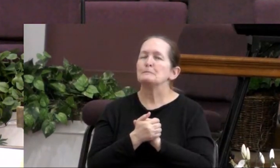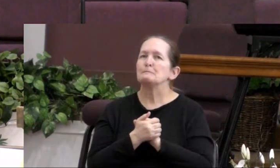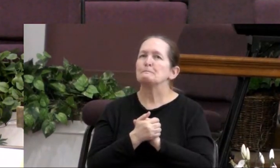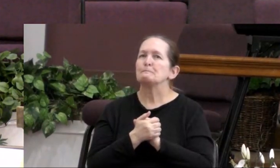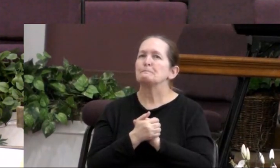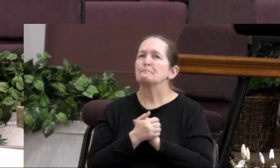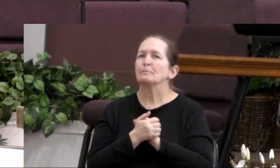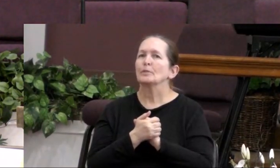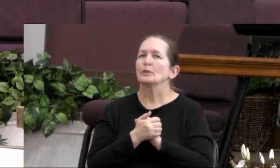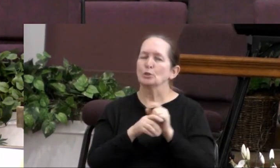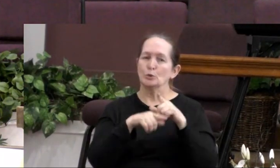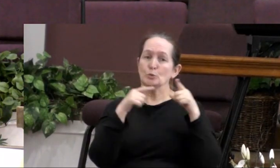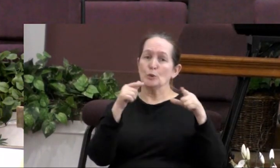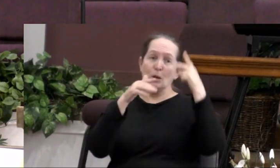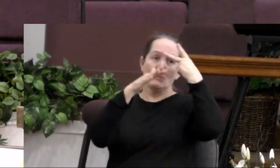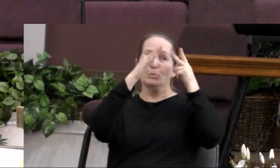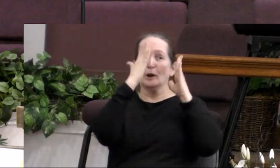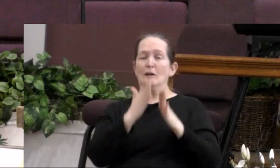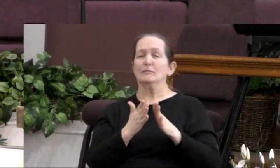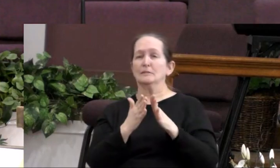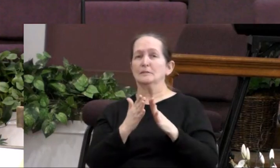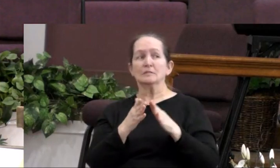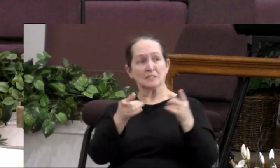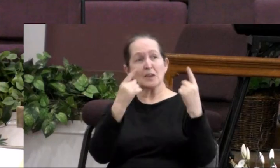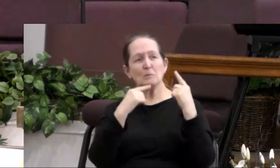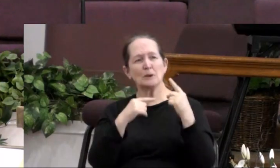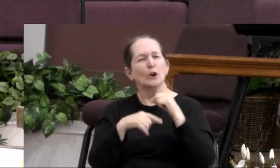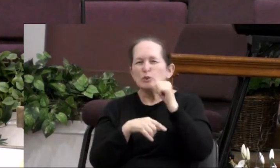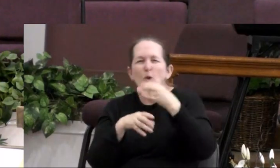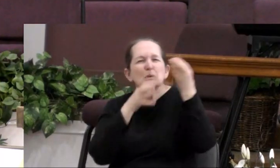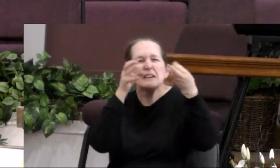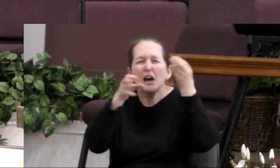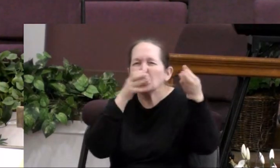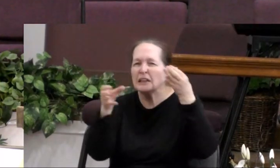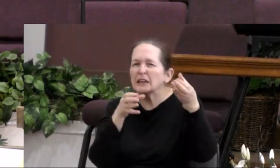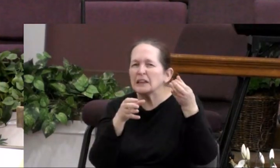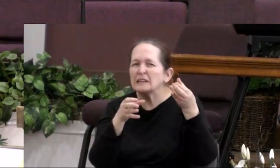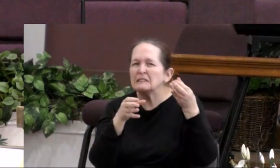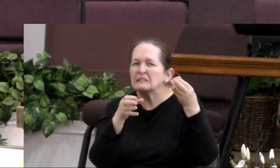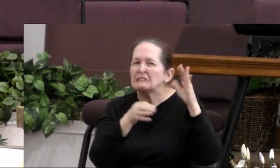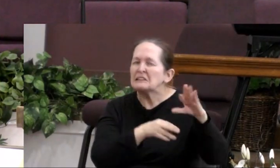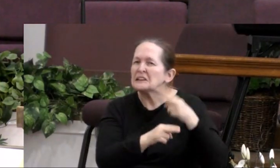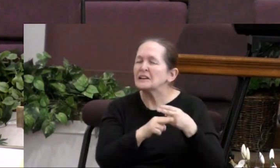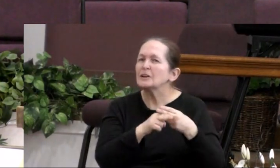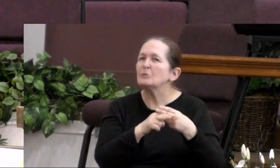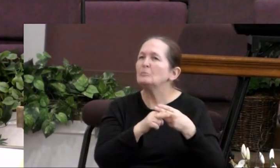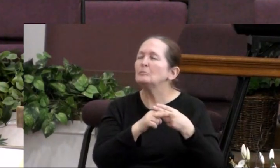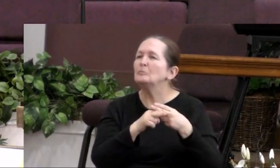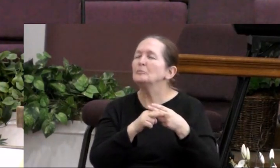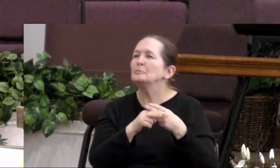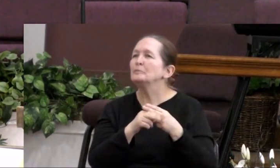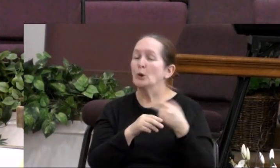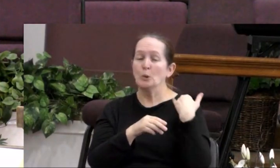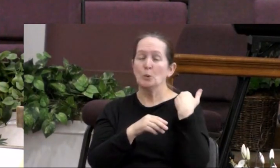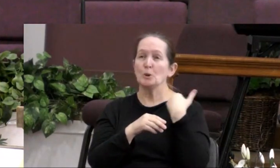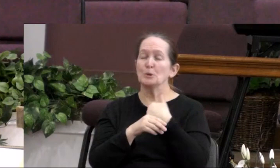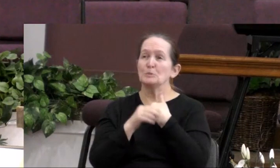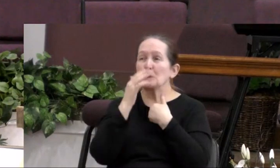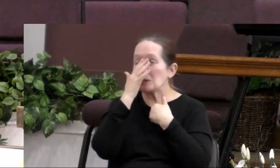this great prophet is coming by. Don't be yelling at him. Kind of reminds me of